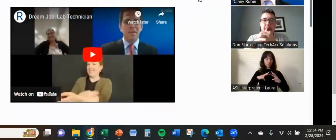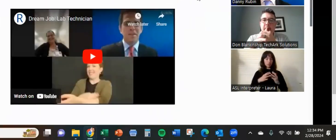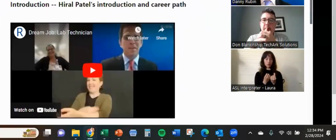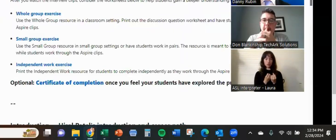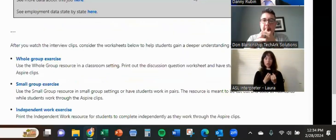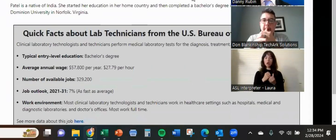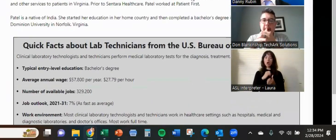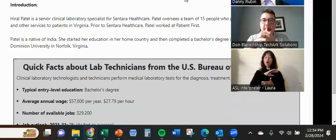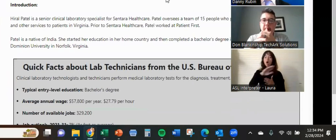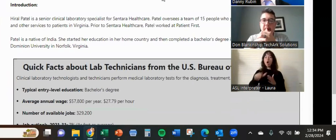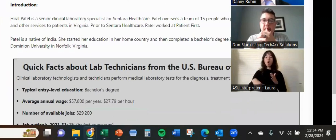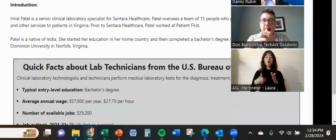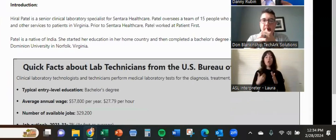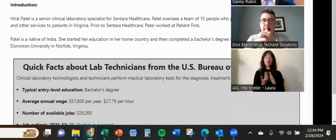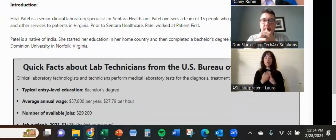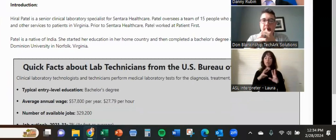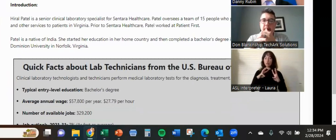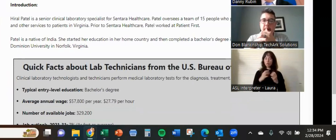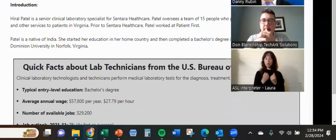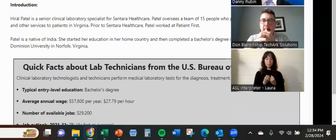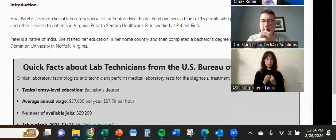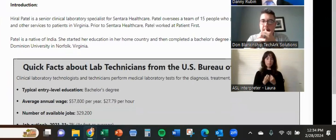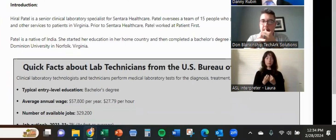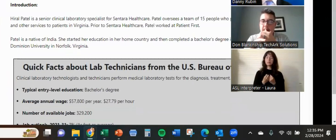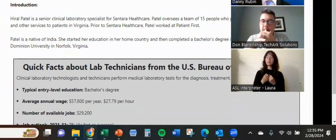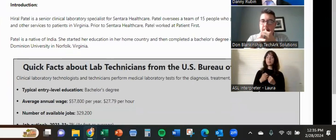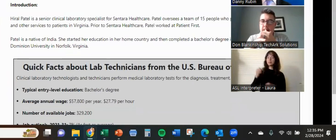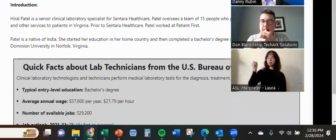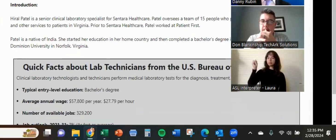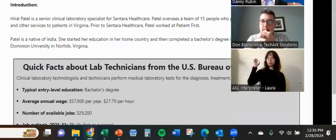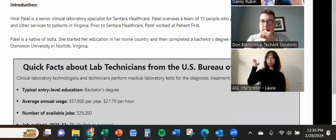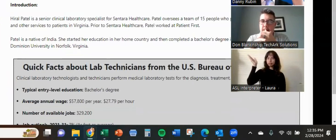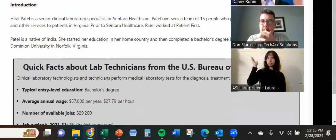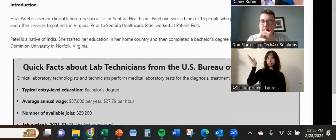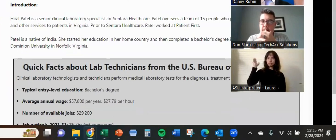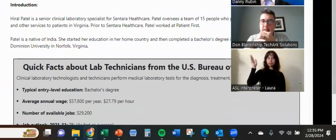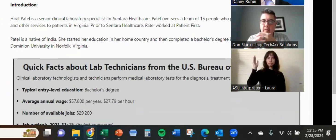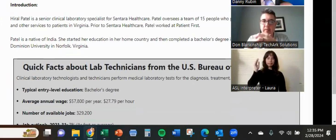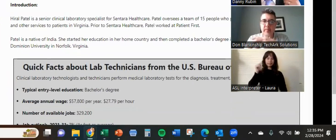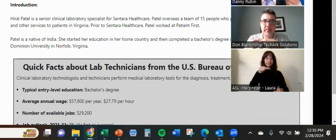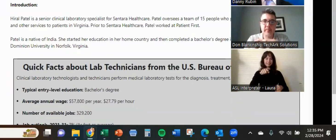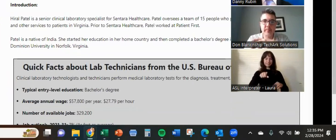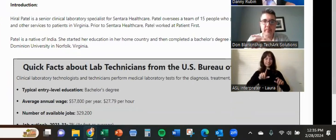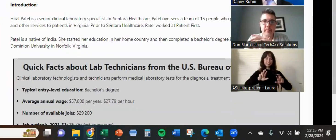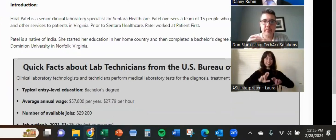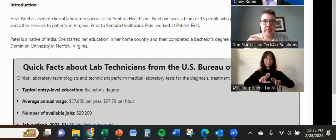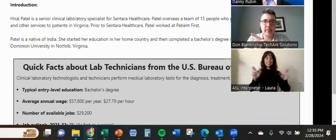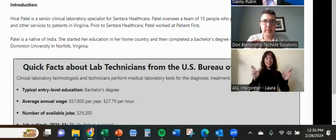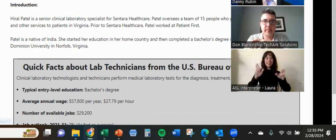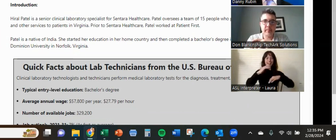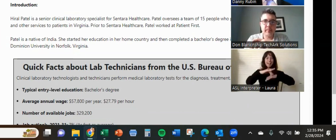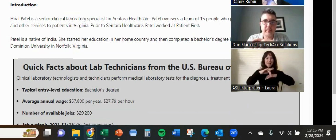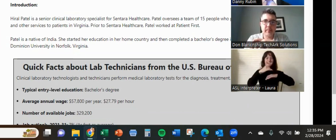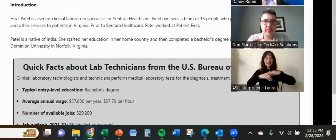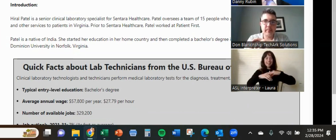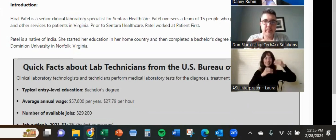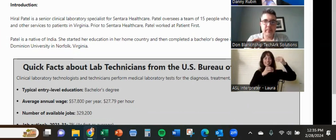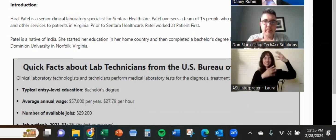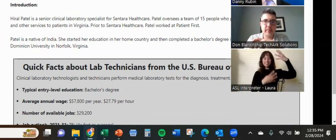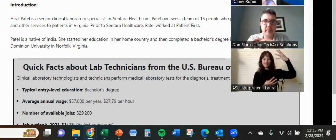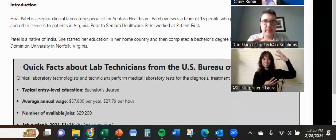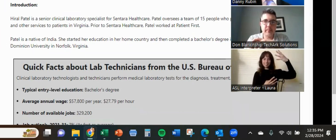webinar conversations and we put them in a platform available through Google Classroom, Canvas, Schoology